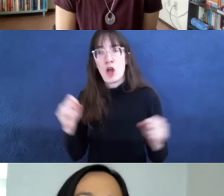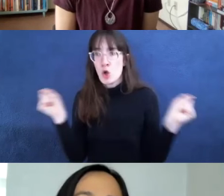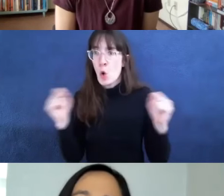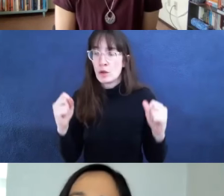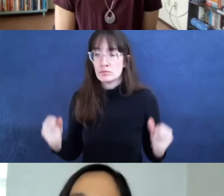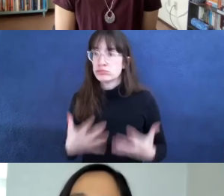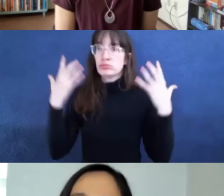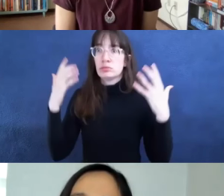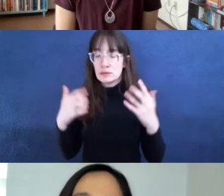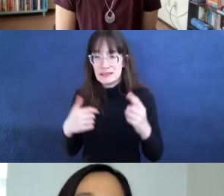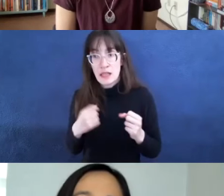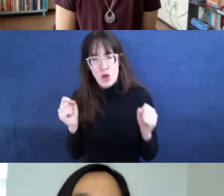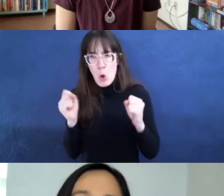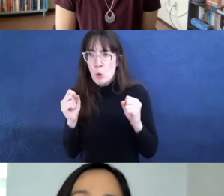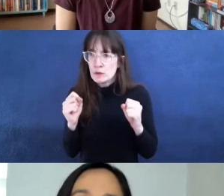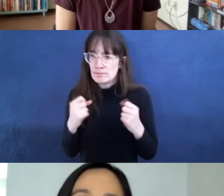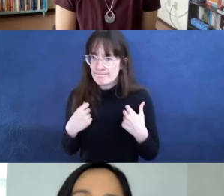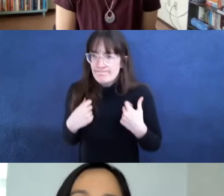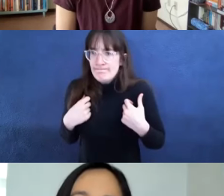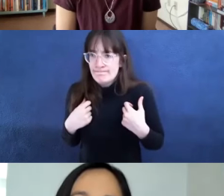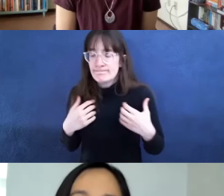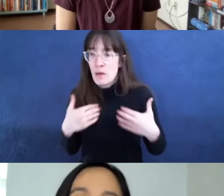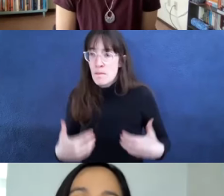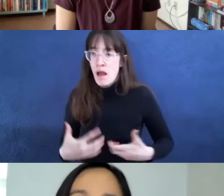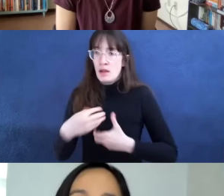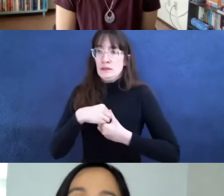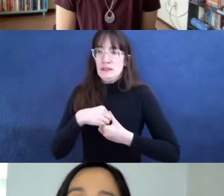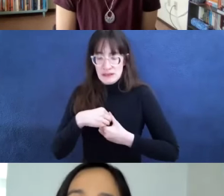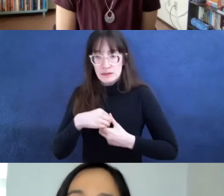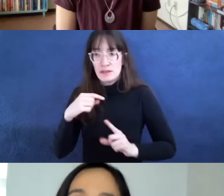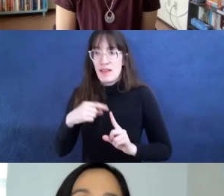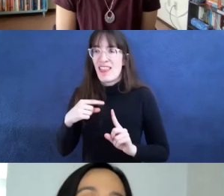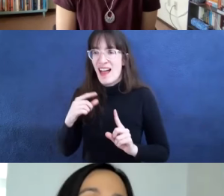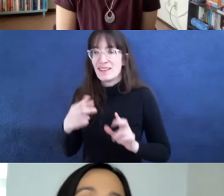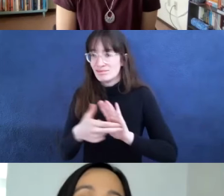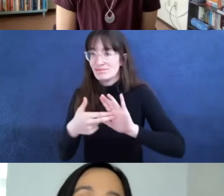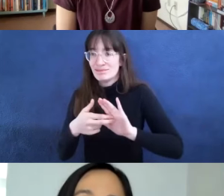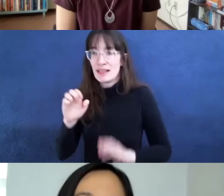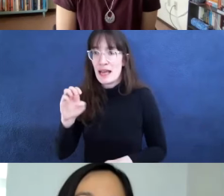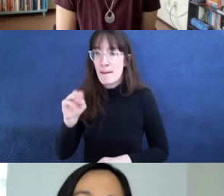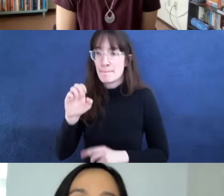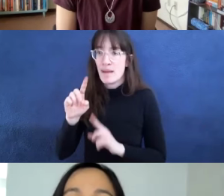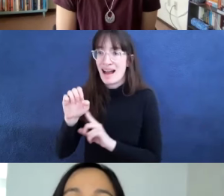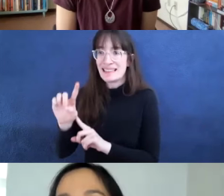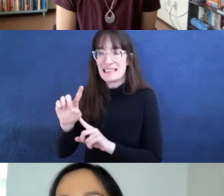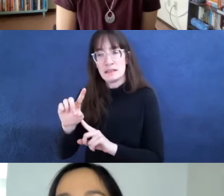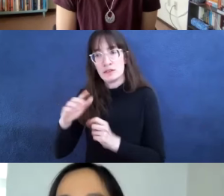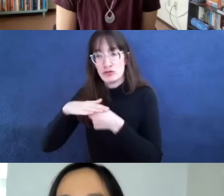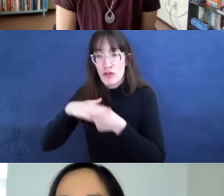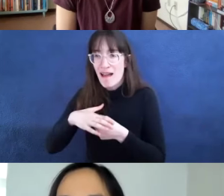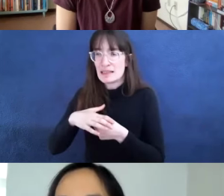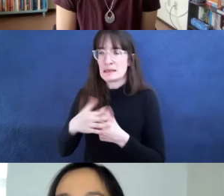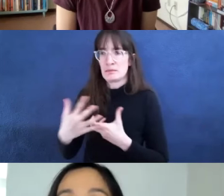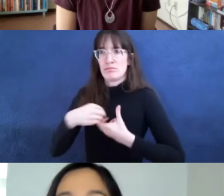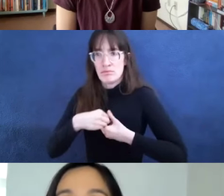and that's been our sense of embodied trauma, embodied stress over